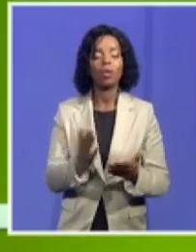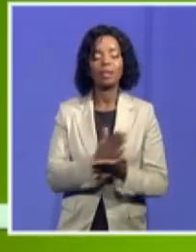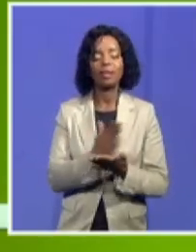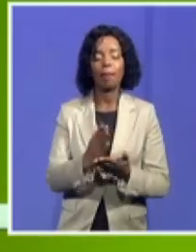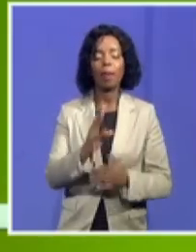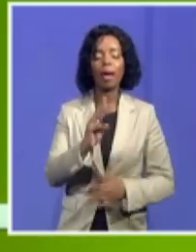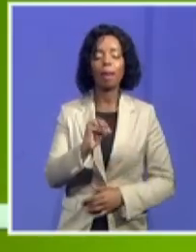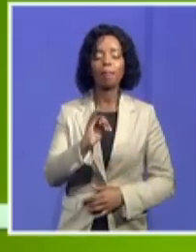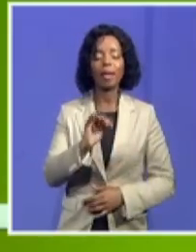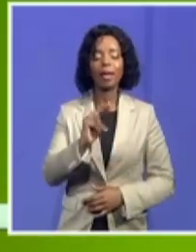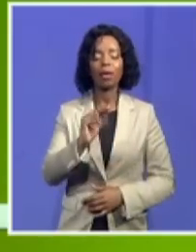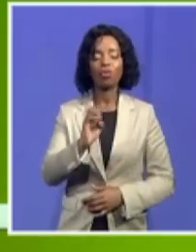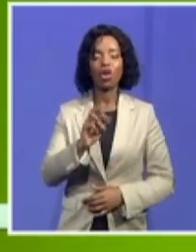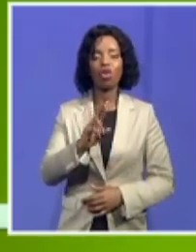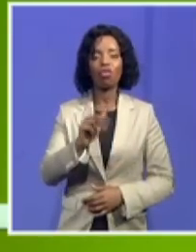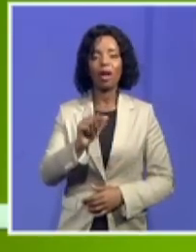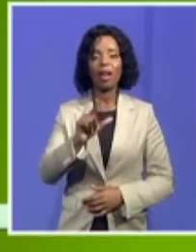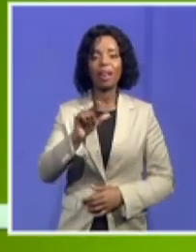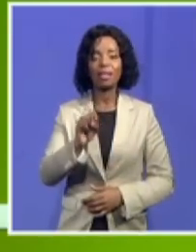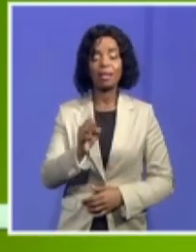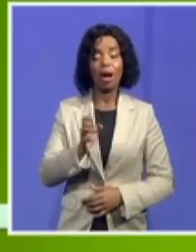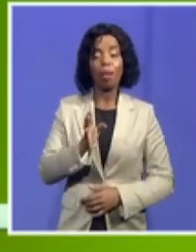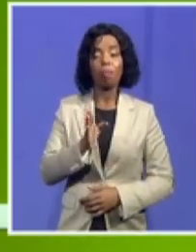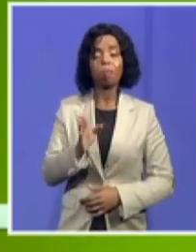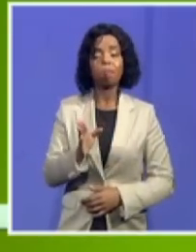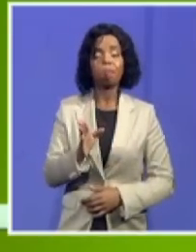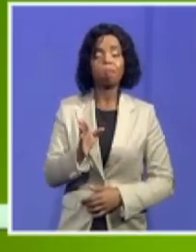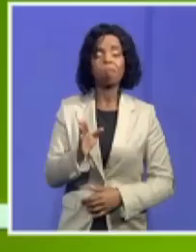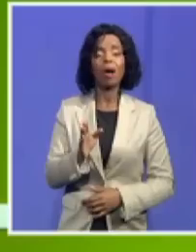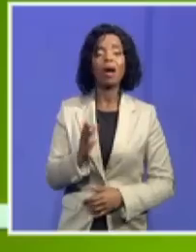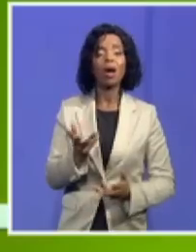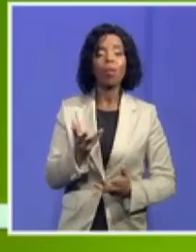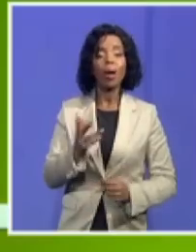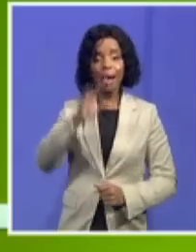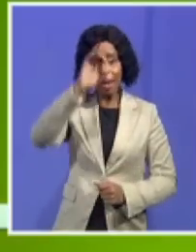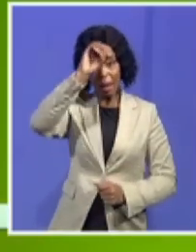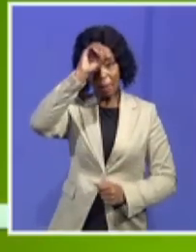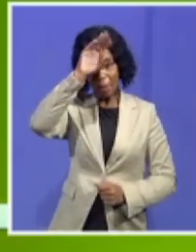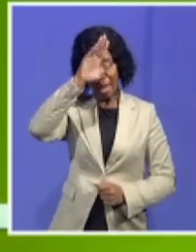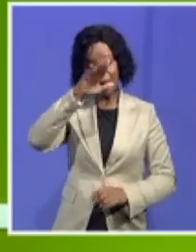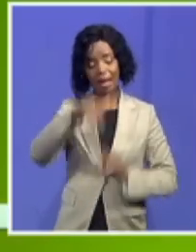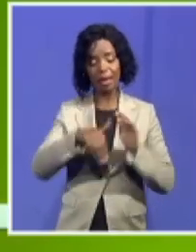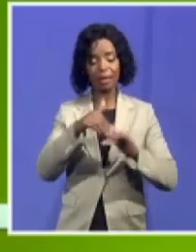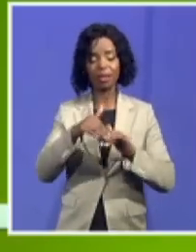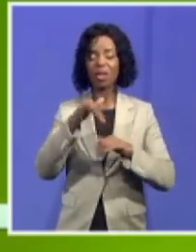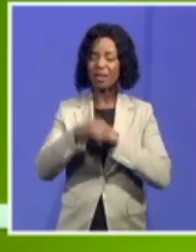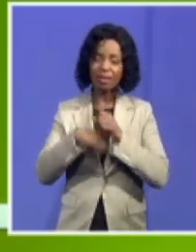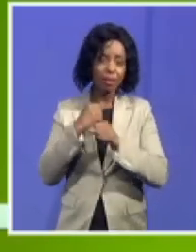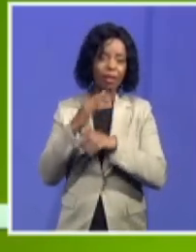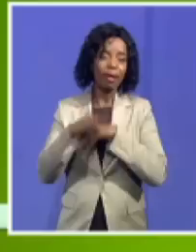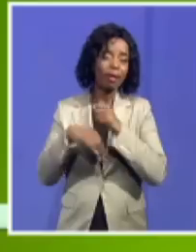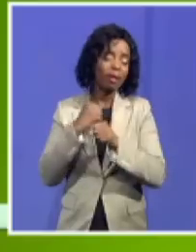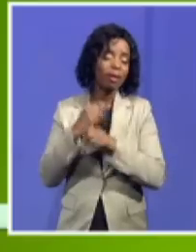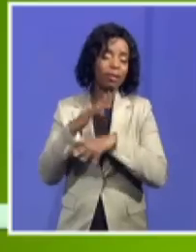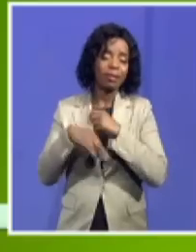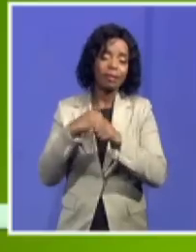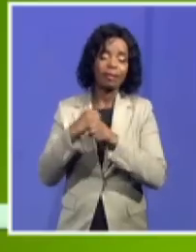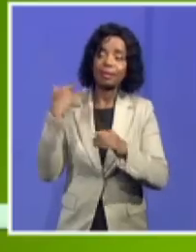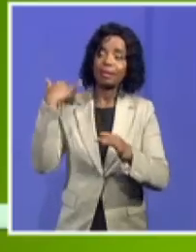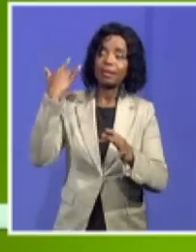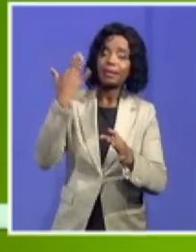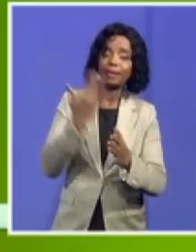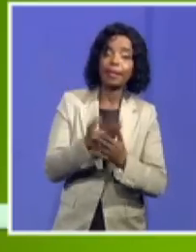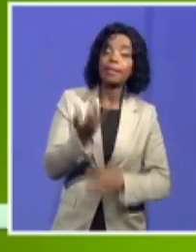mainstay of our mining industry for years, and for which there is still such great